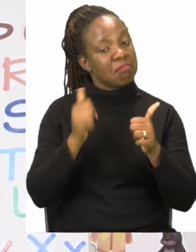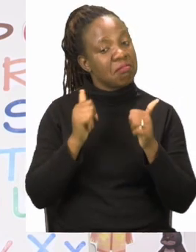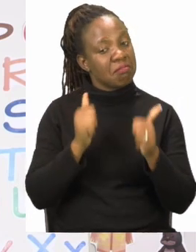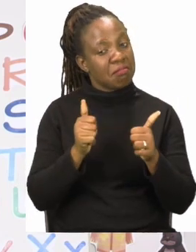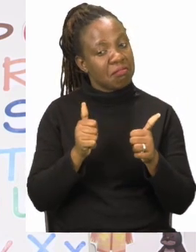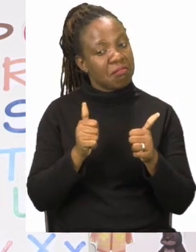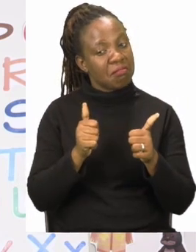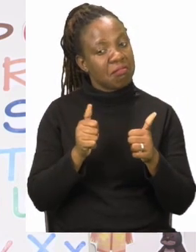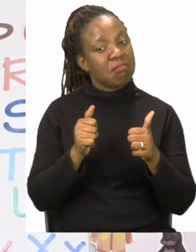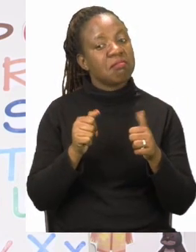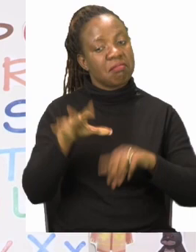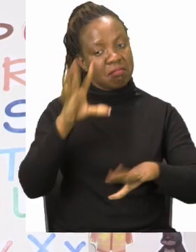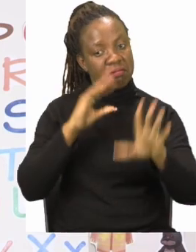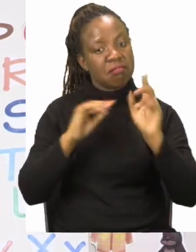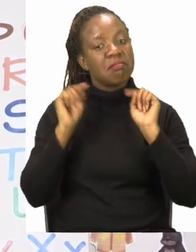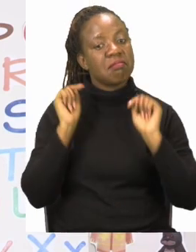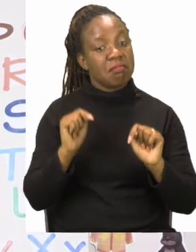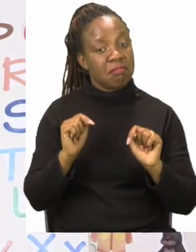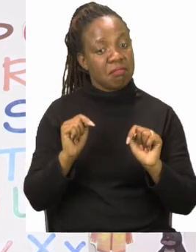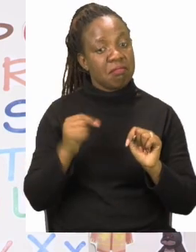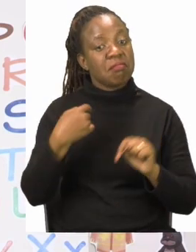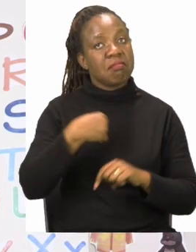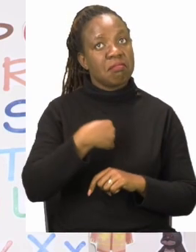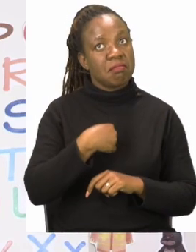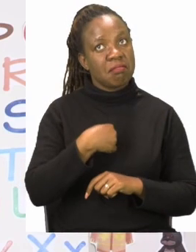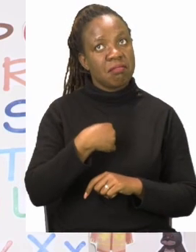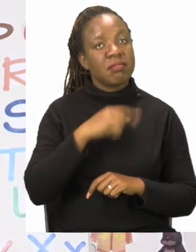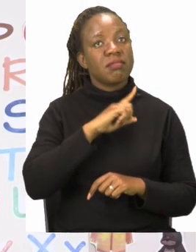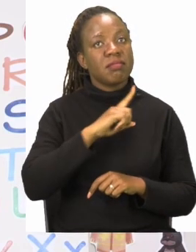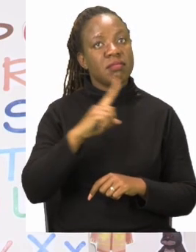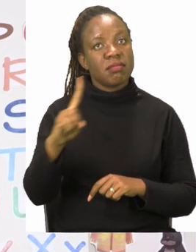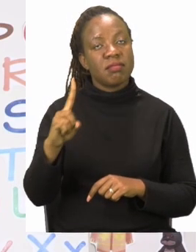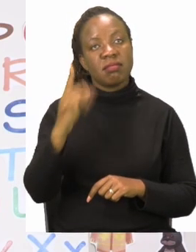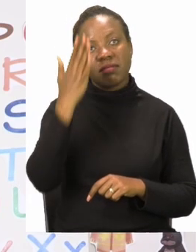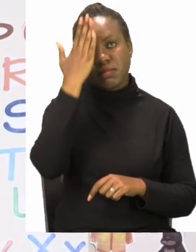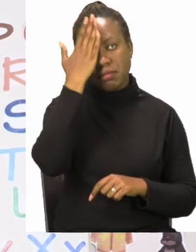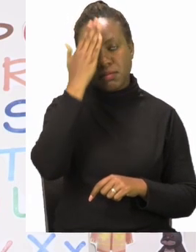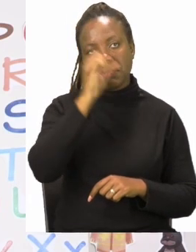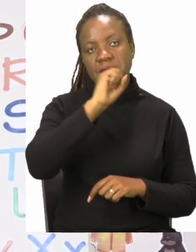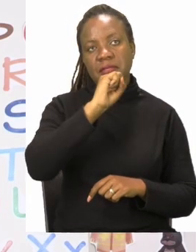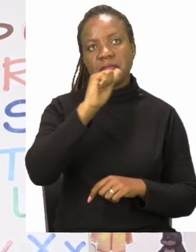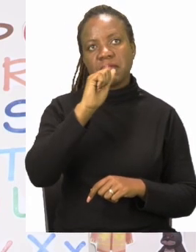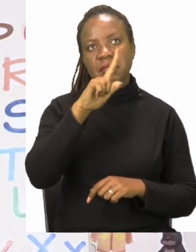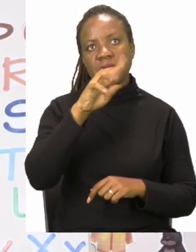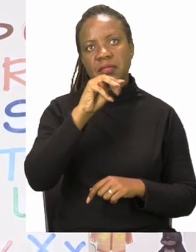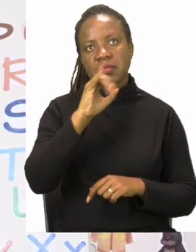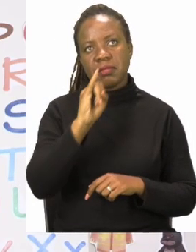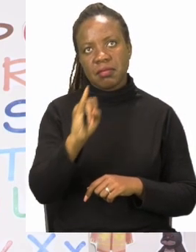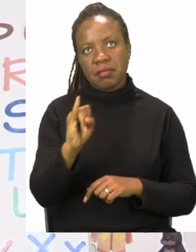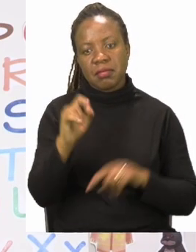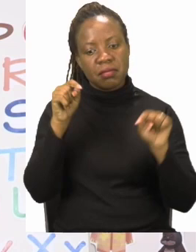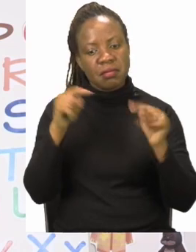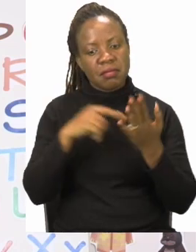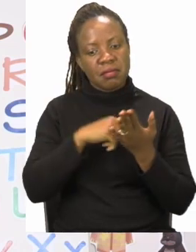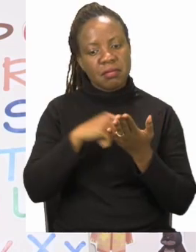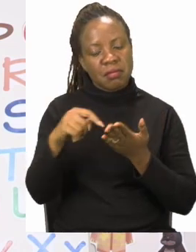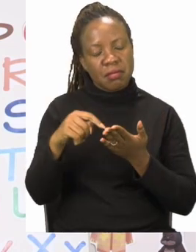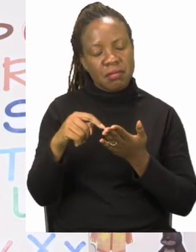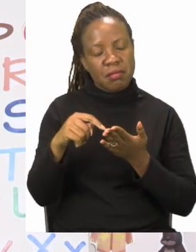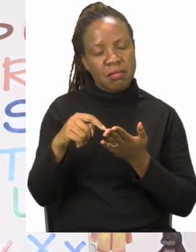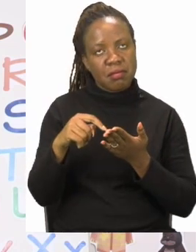today. I am Teacher Hartung, and our theme this week is